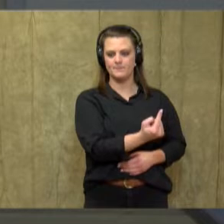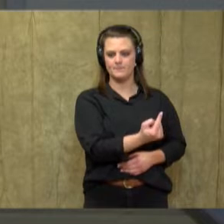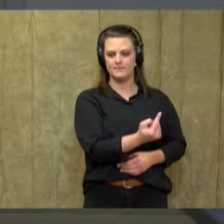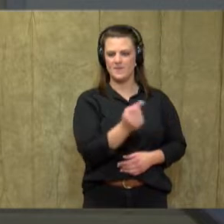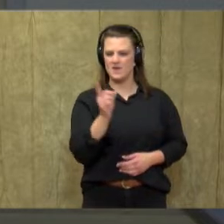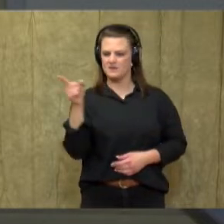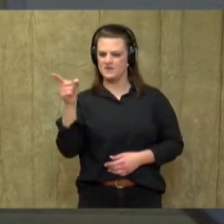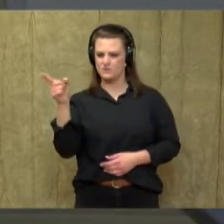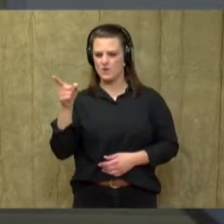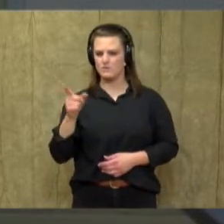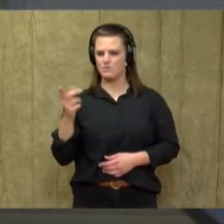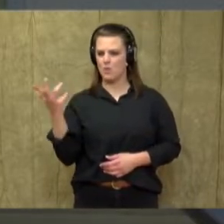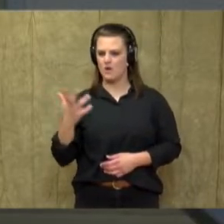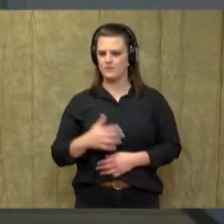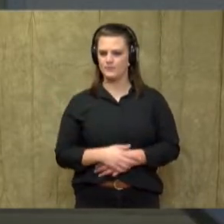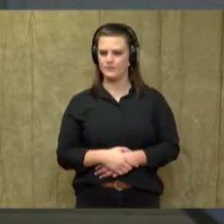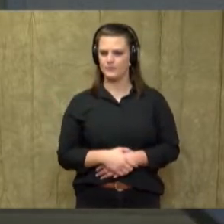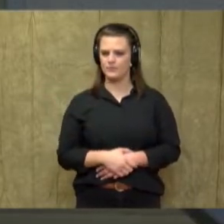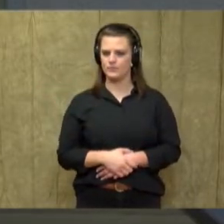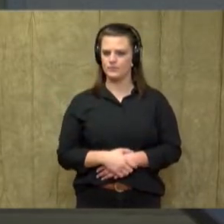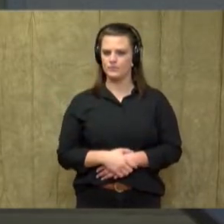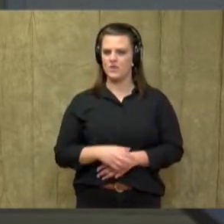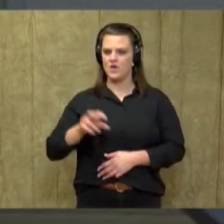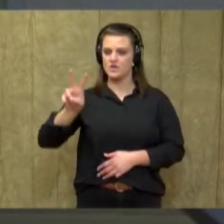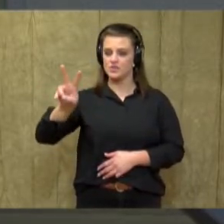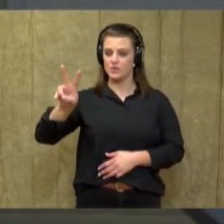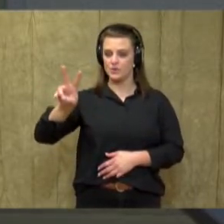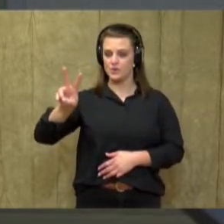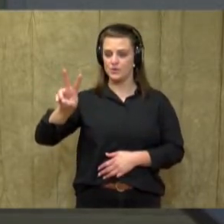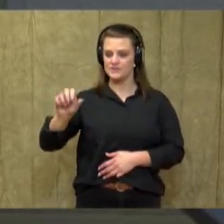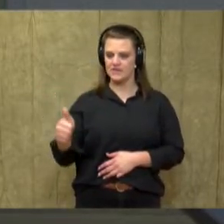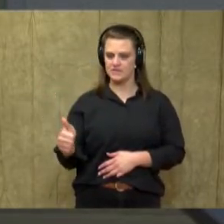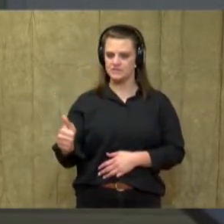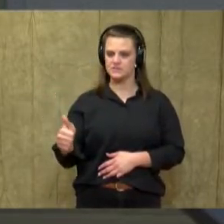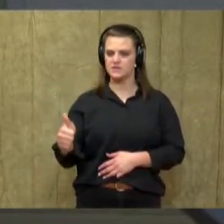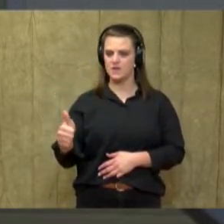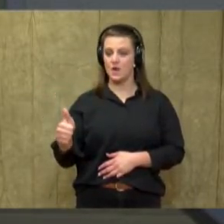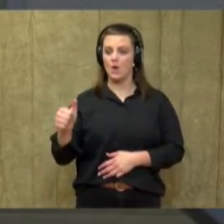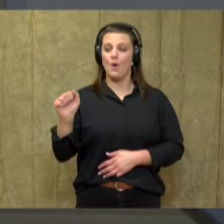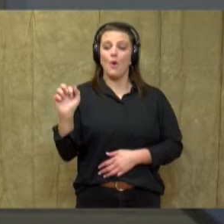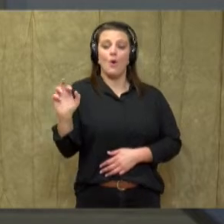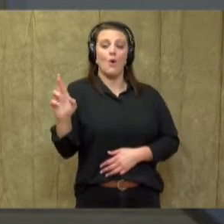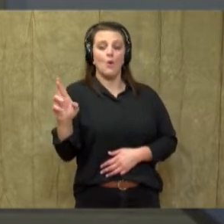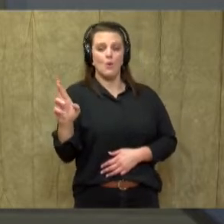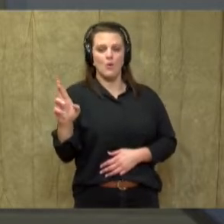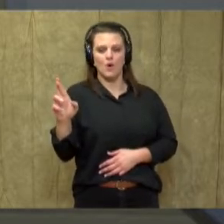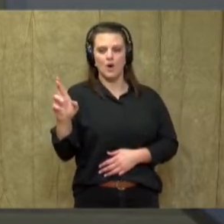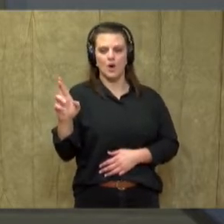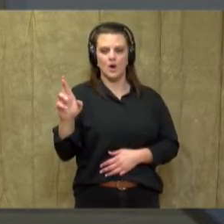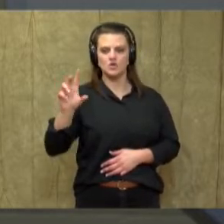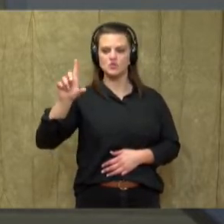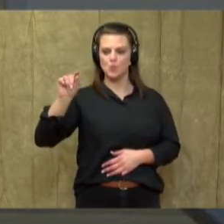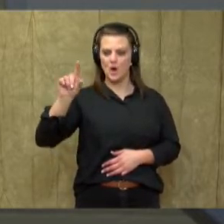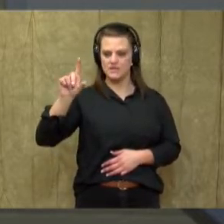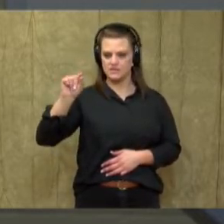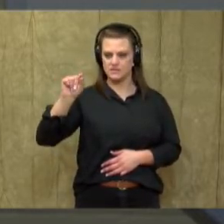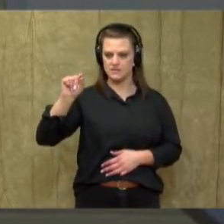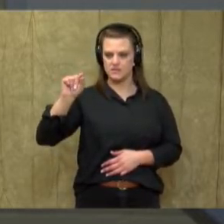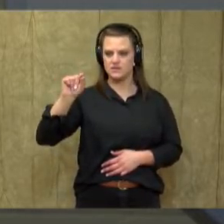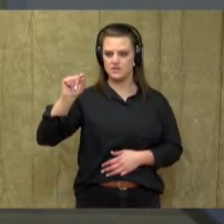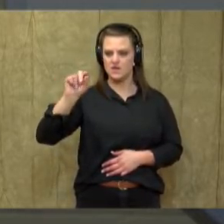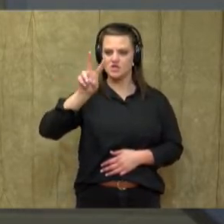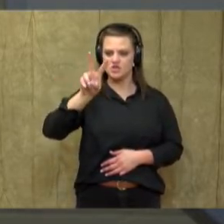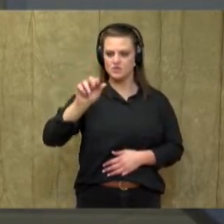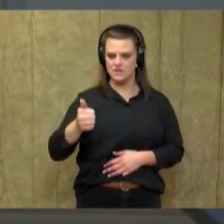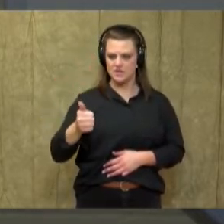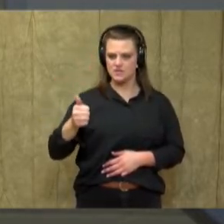fraction is shaded in this grid? 2 tenths or 20 hundredths. So